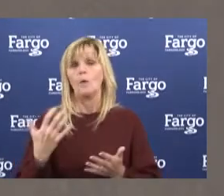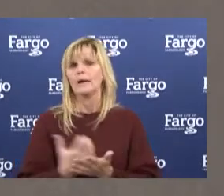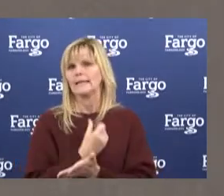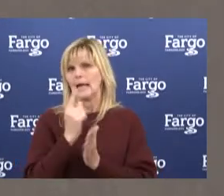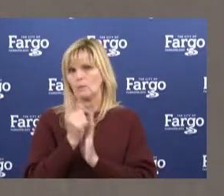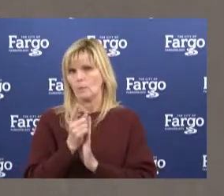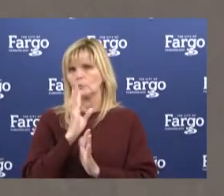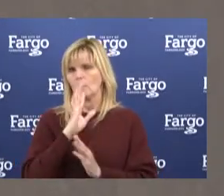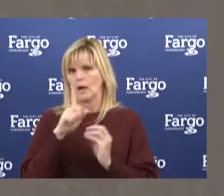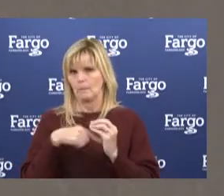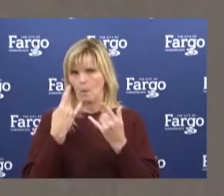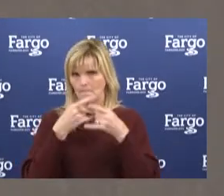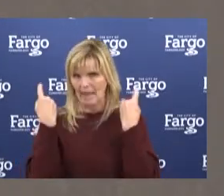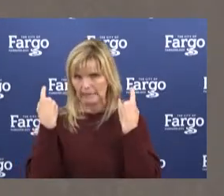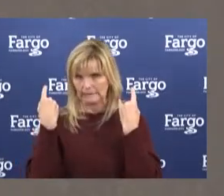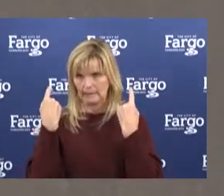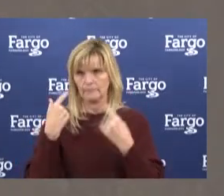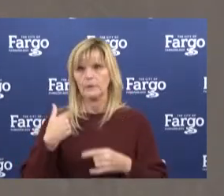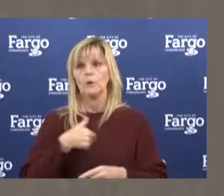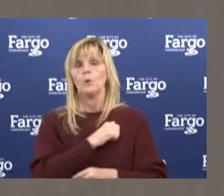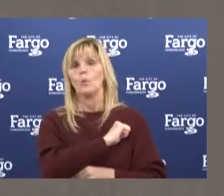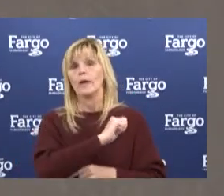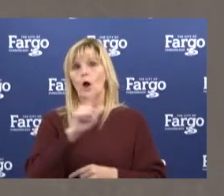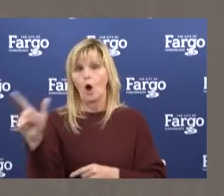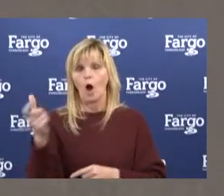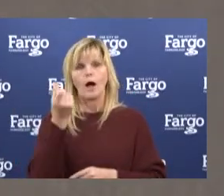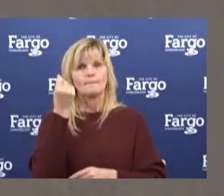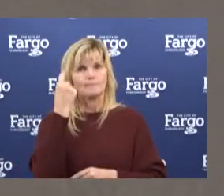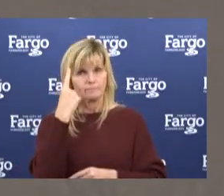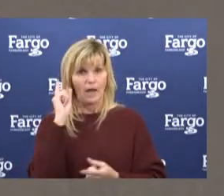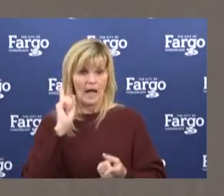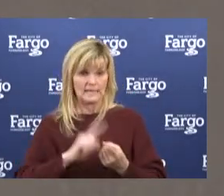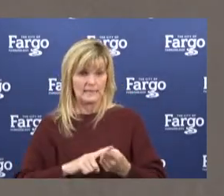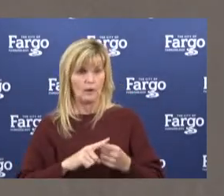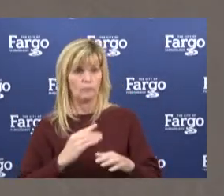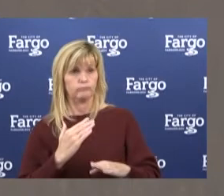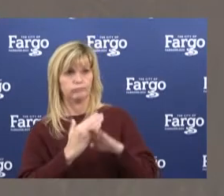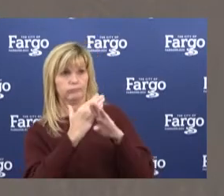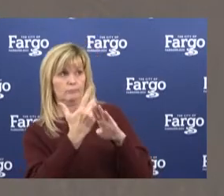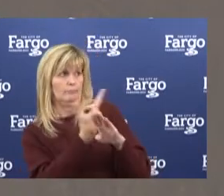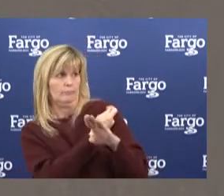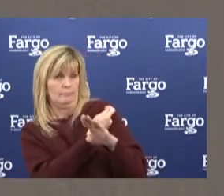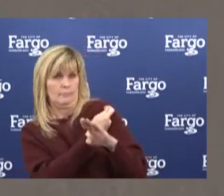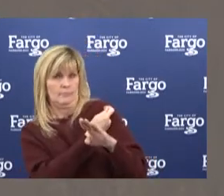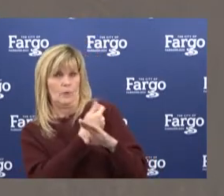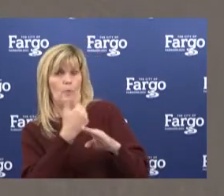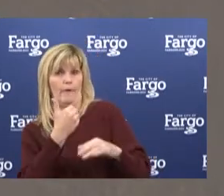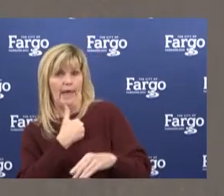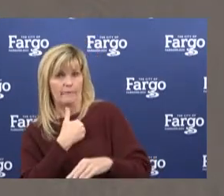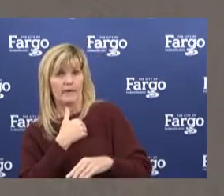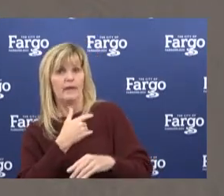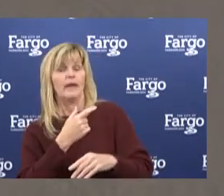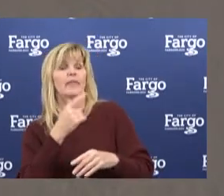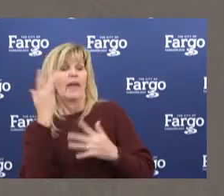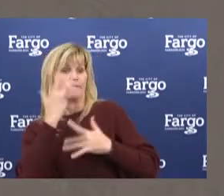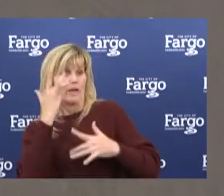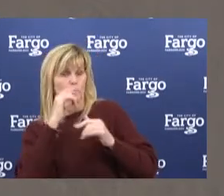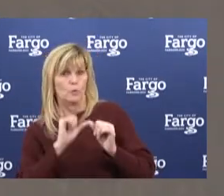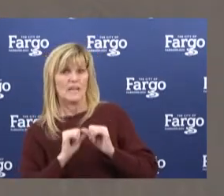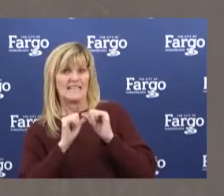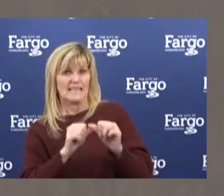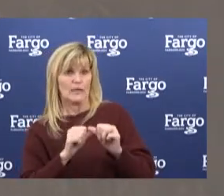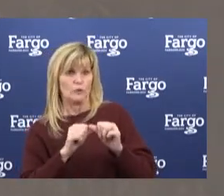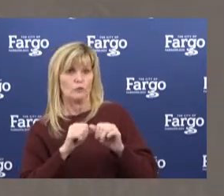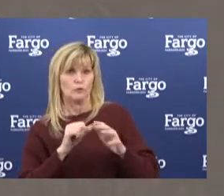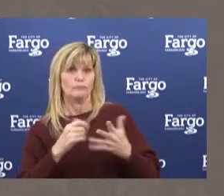talk about masking. We all recognize that until there is a vaccine for COVID-19 virus, it will continue to influence our